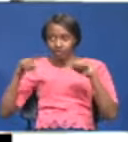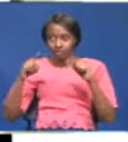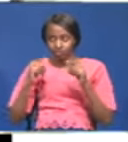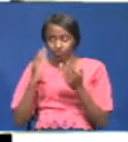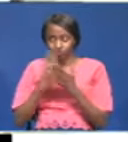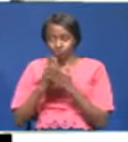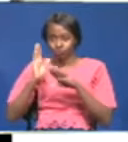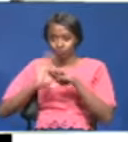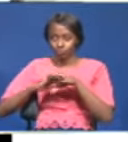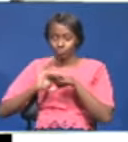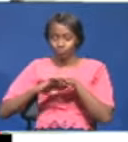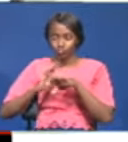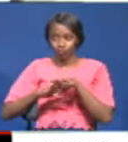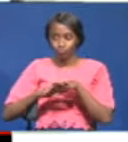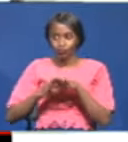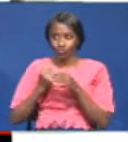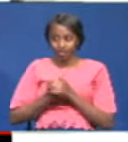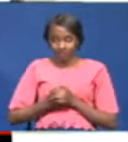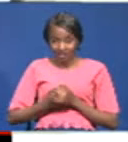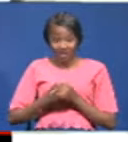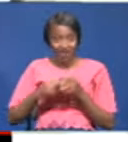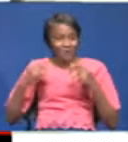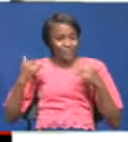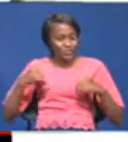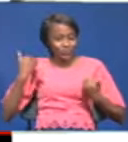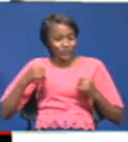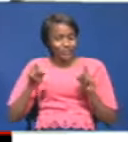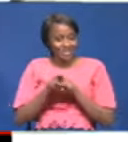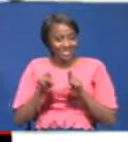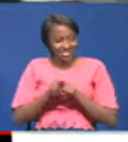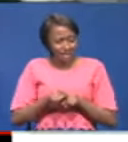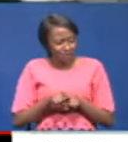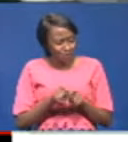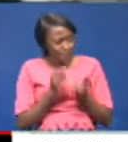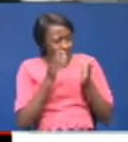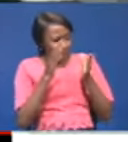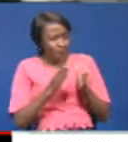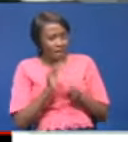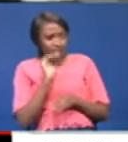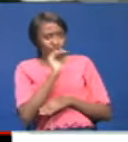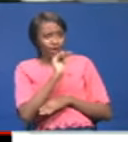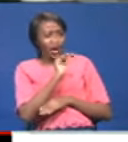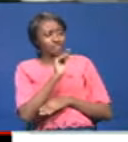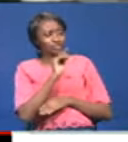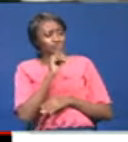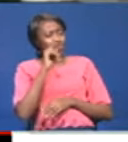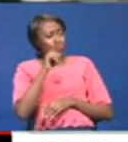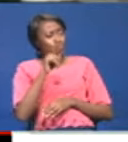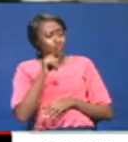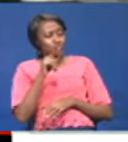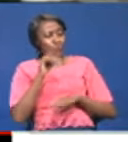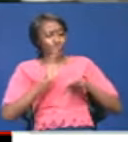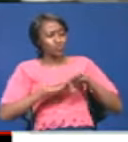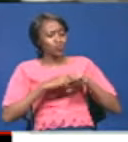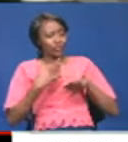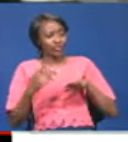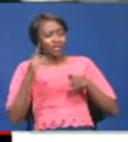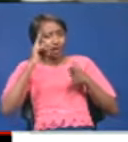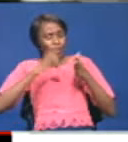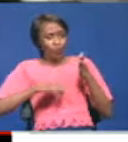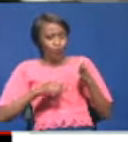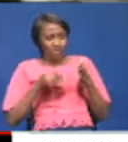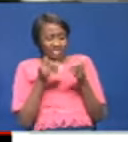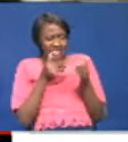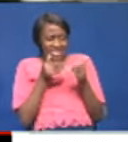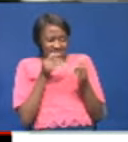Yeah, I had fun, too. All right. Yeah. Perhaps one would ask, what was your biggest take-home from this, you know, just coming a few days to the